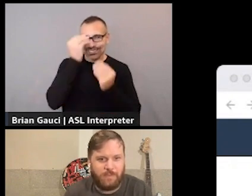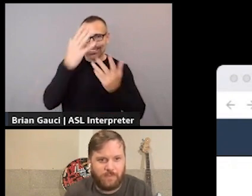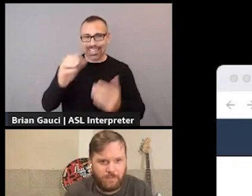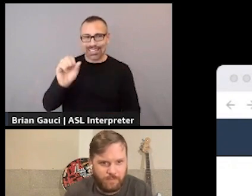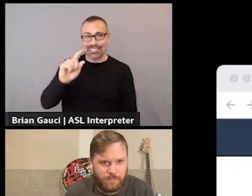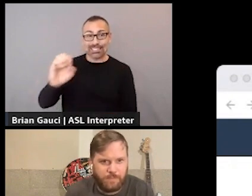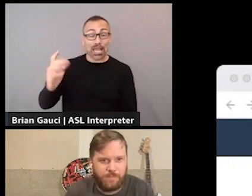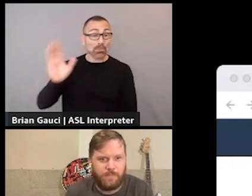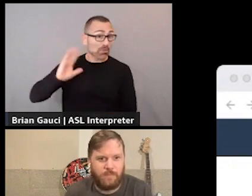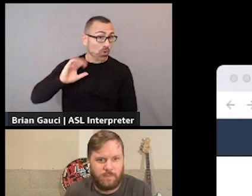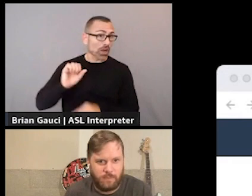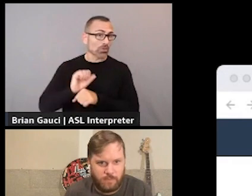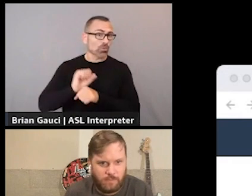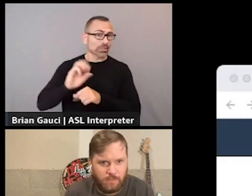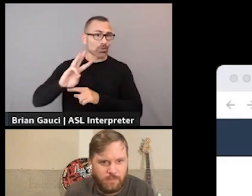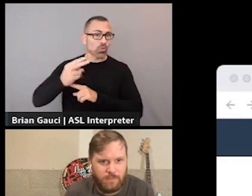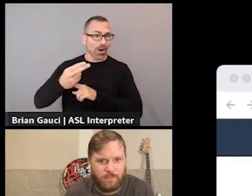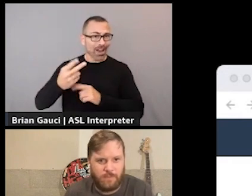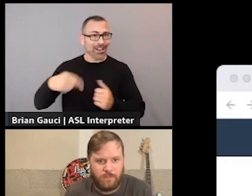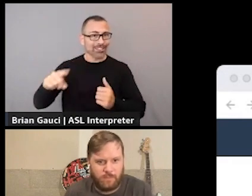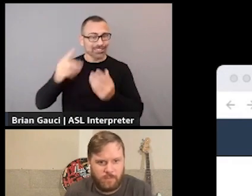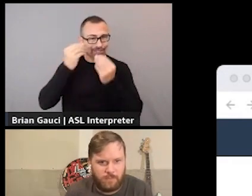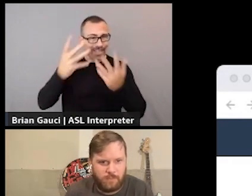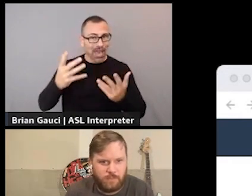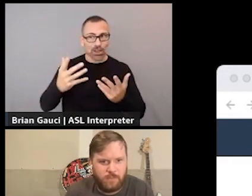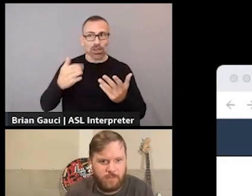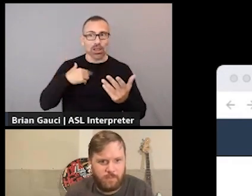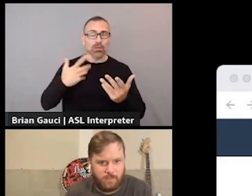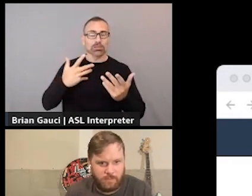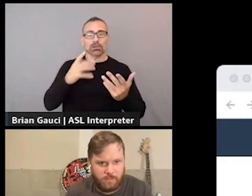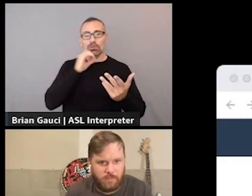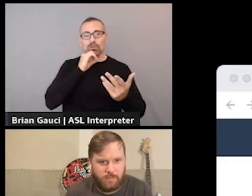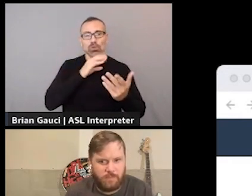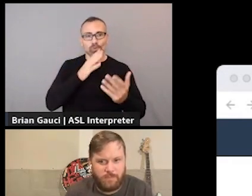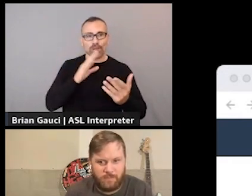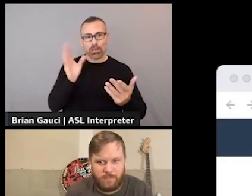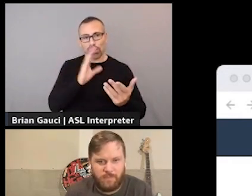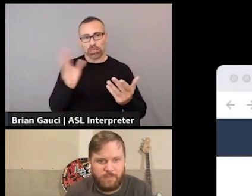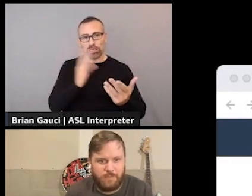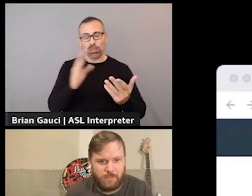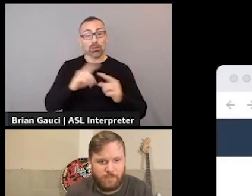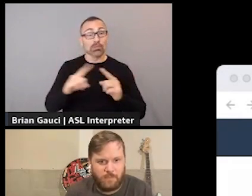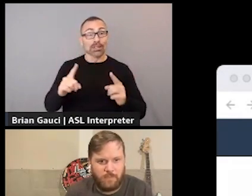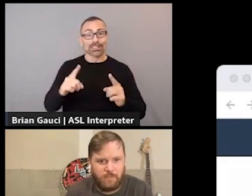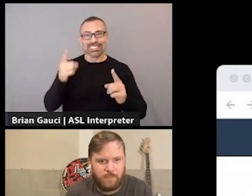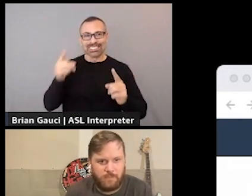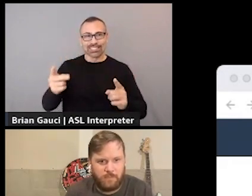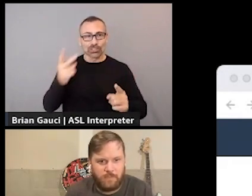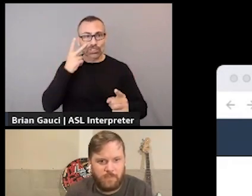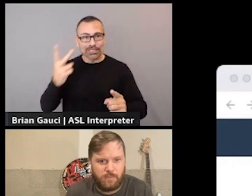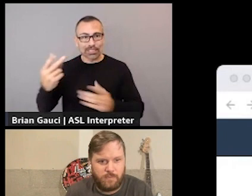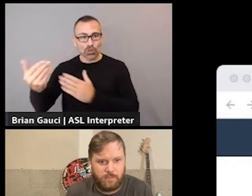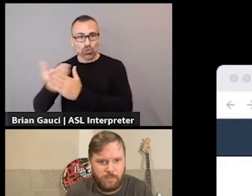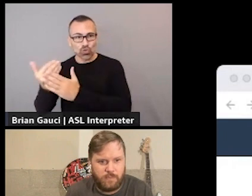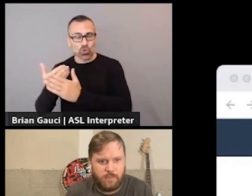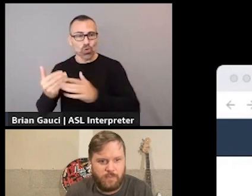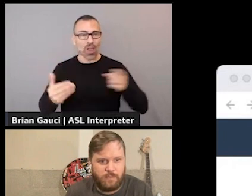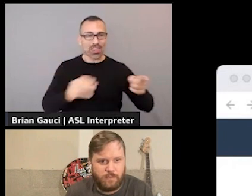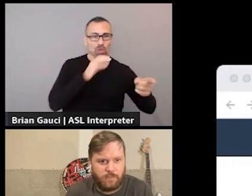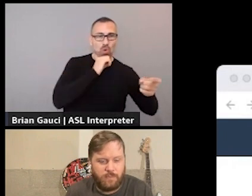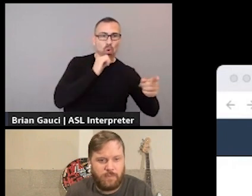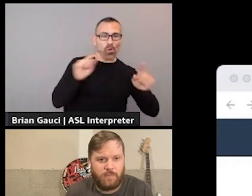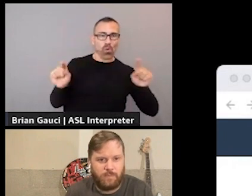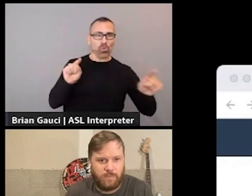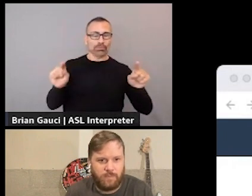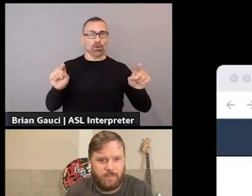just transactional data going through. So you have to appreciate what an old data stack looks like to be able to appreciate what a modern architecture looks like. And